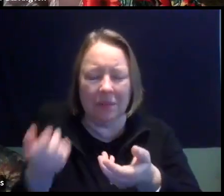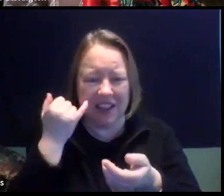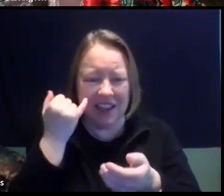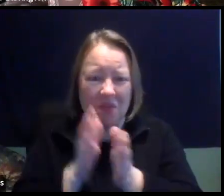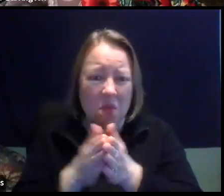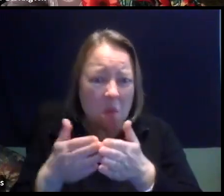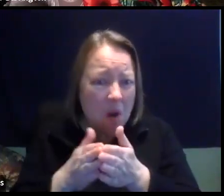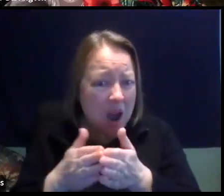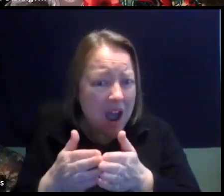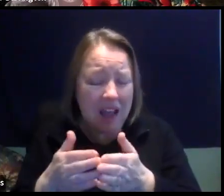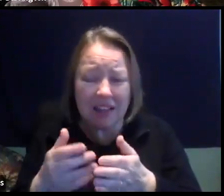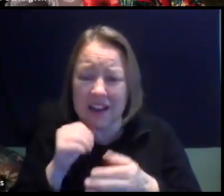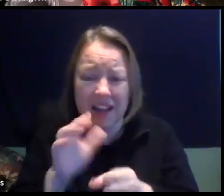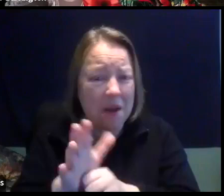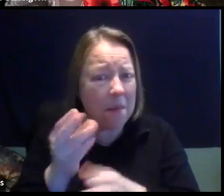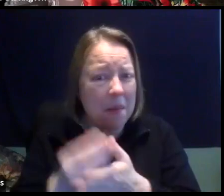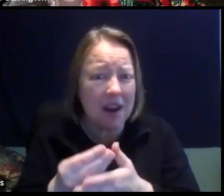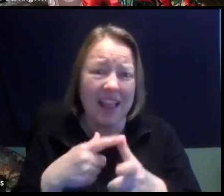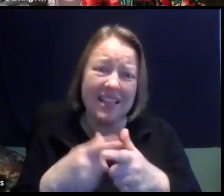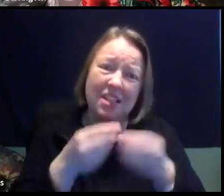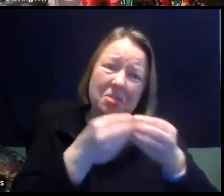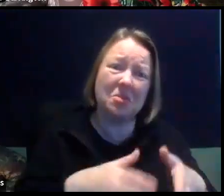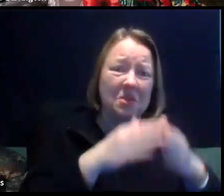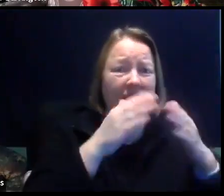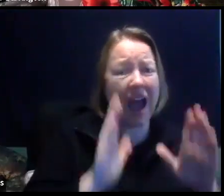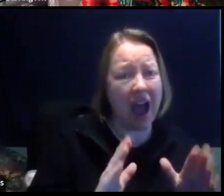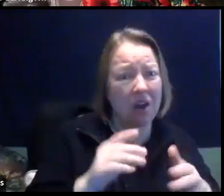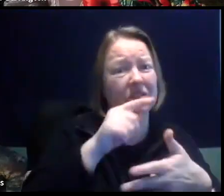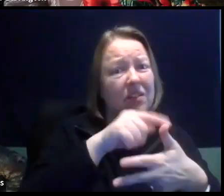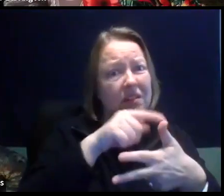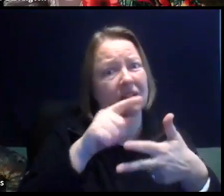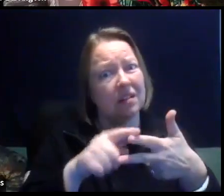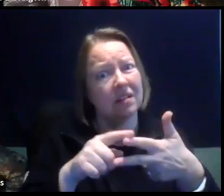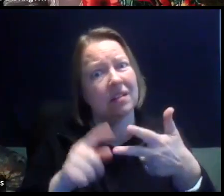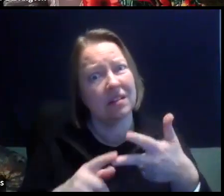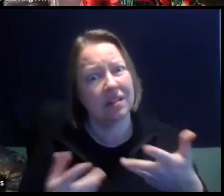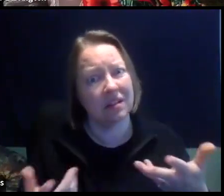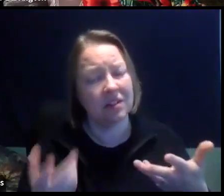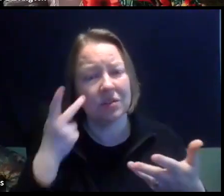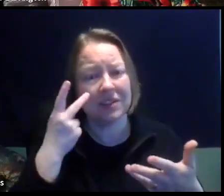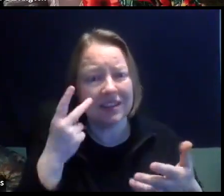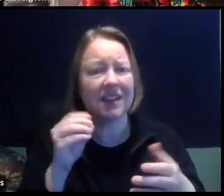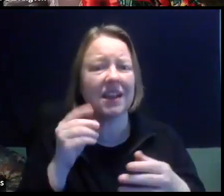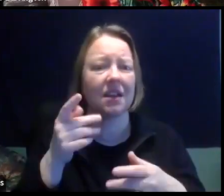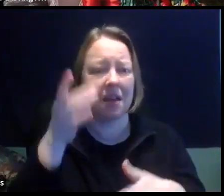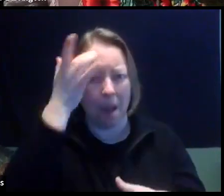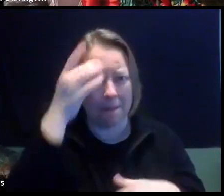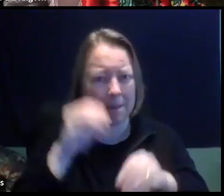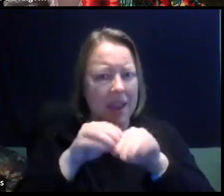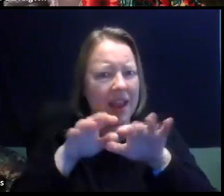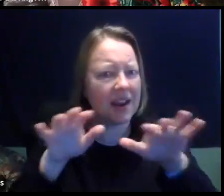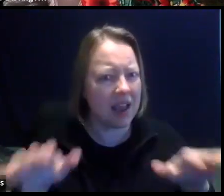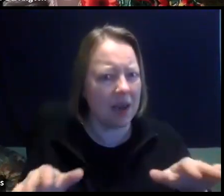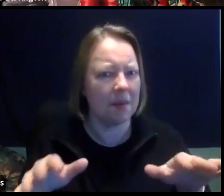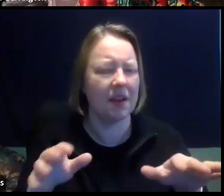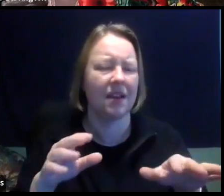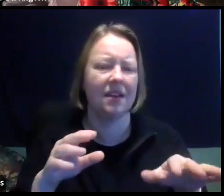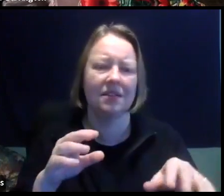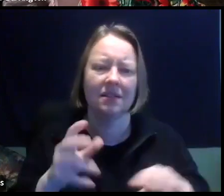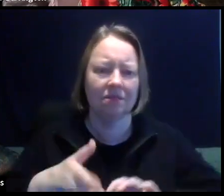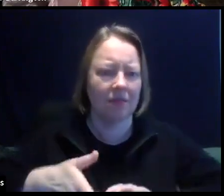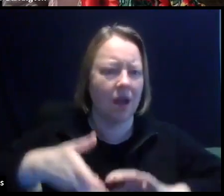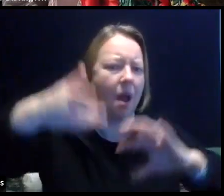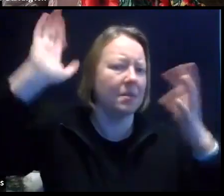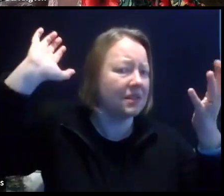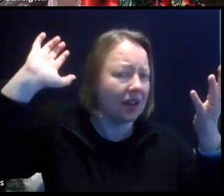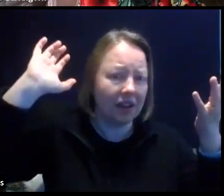won't be long before your house is. So we see that the pandemic has created upsets in these areas that